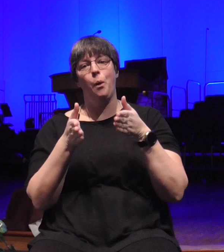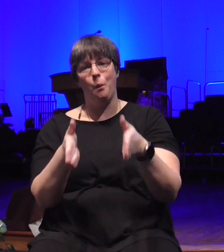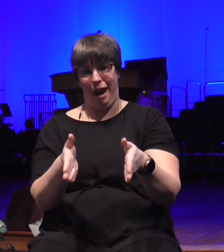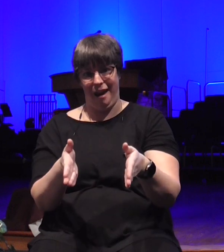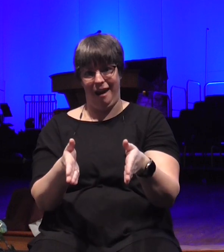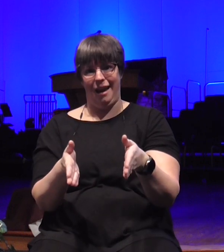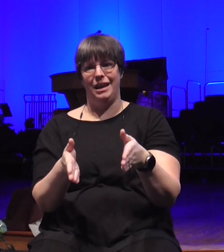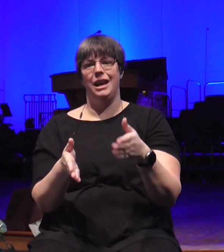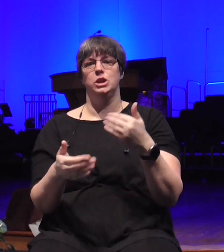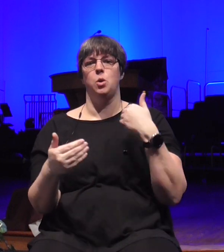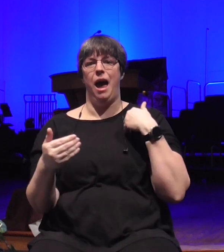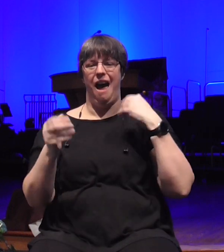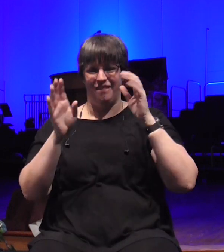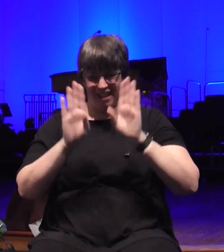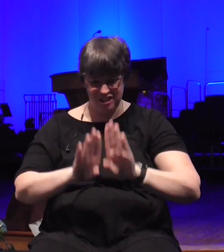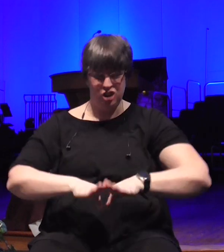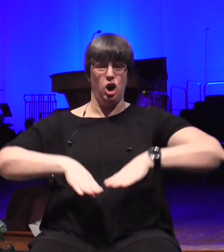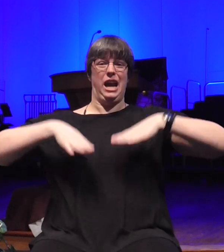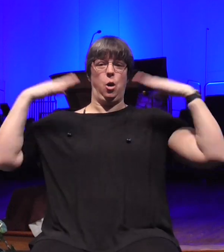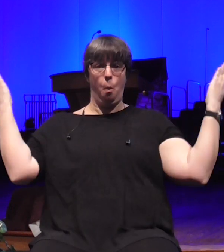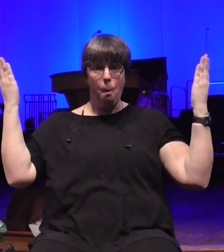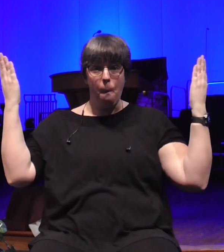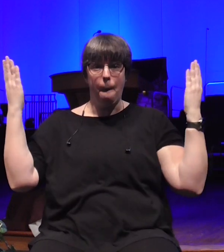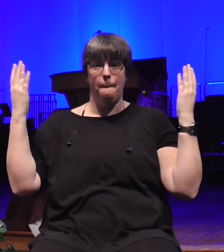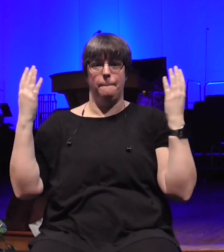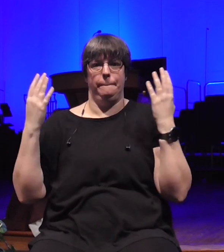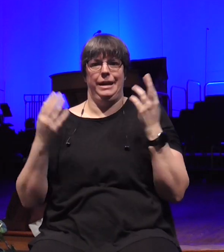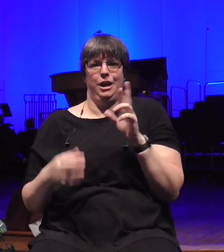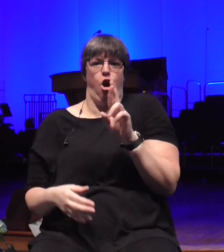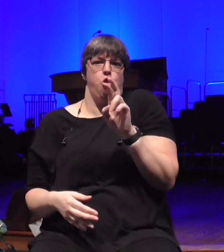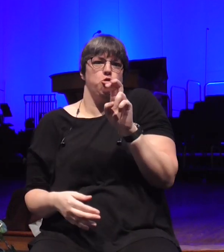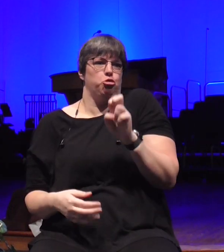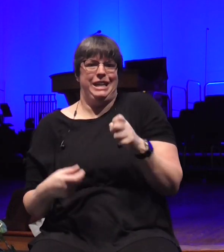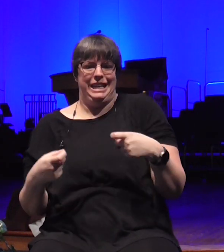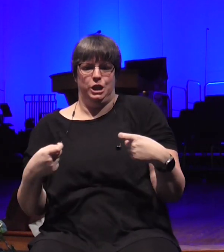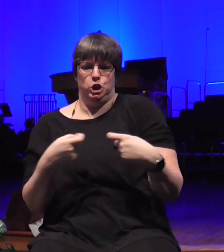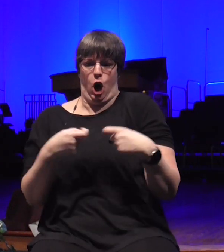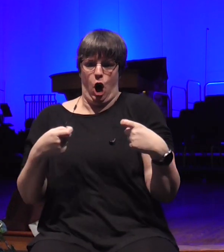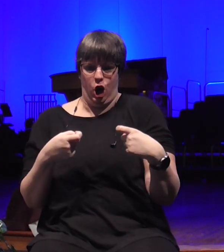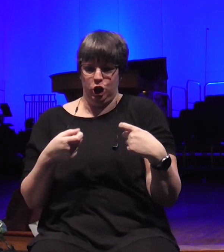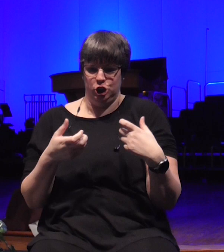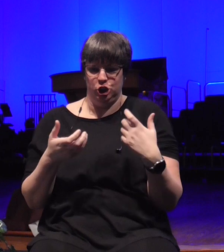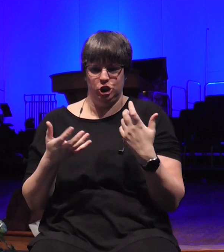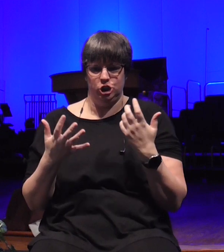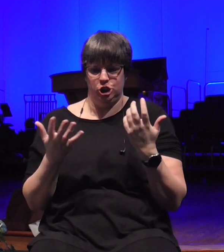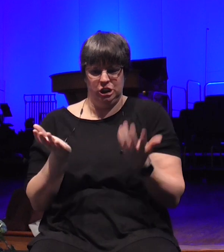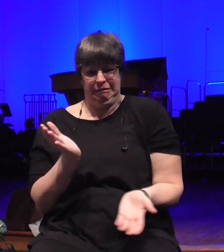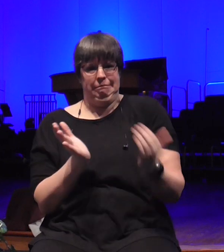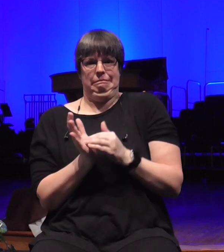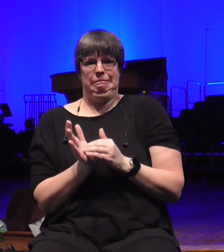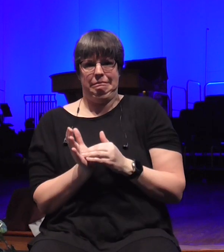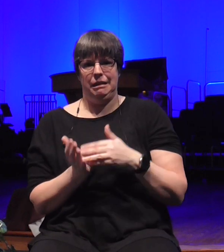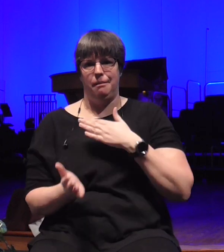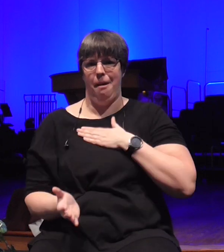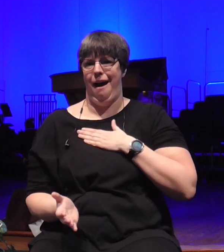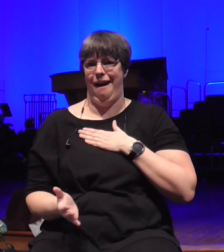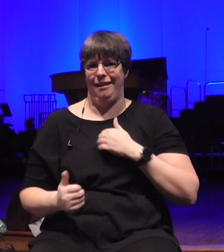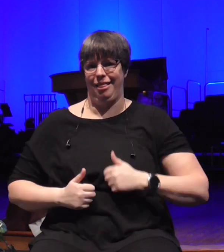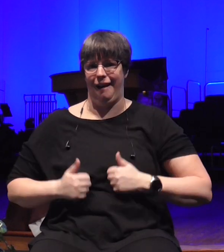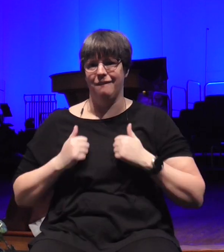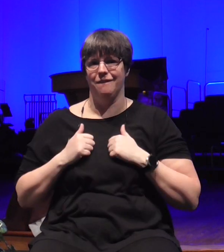have a massive heart opening that recharged and redirected the entire trajectory of my life from that point